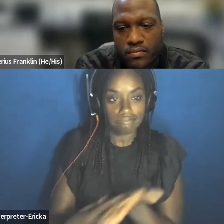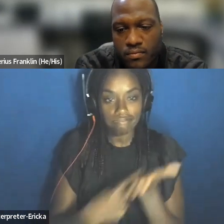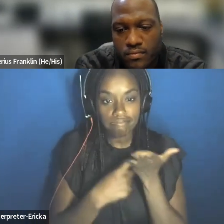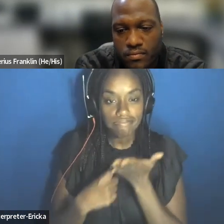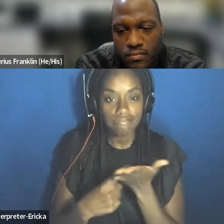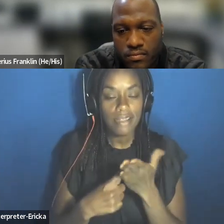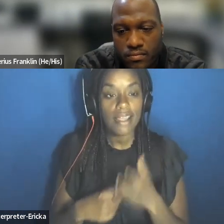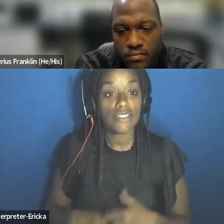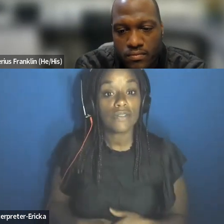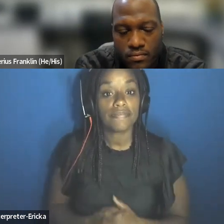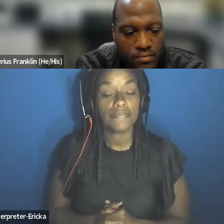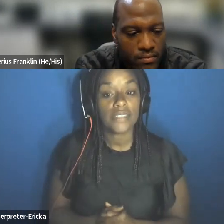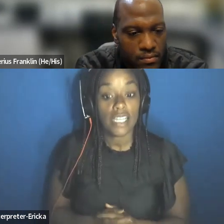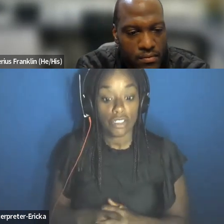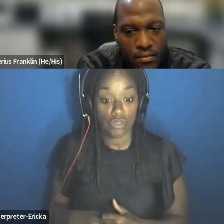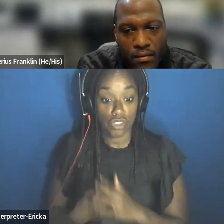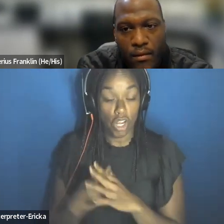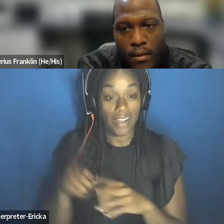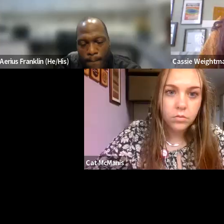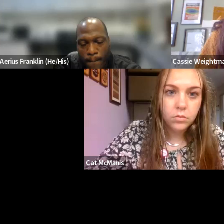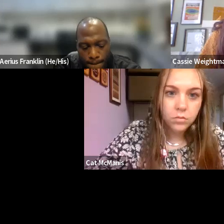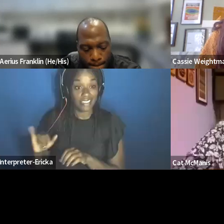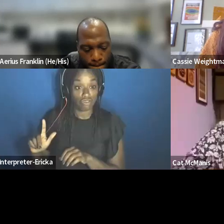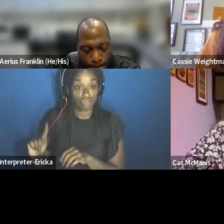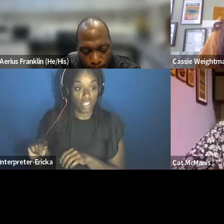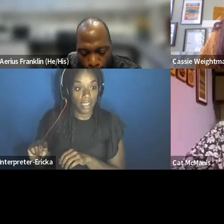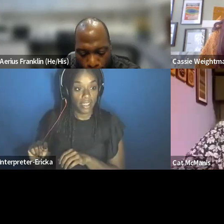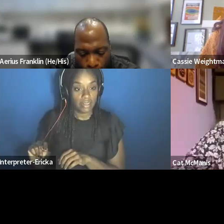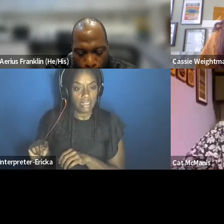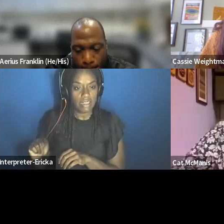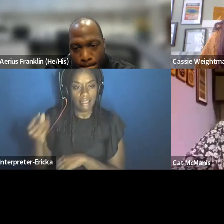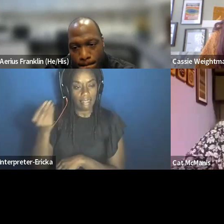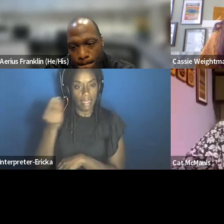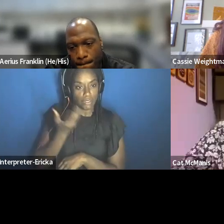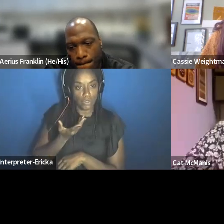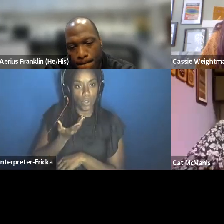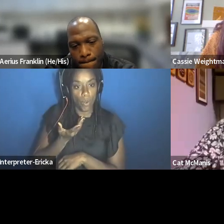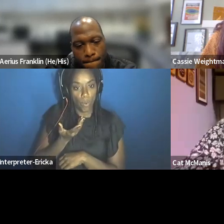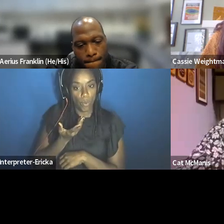the discussion, in the chat, if you would, let us know